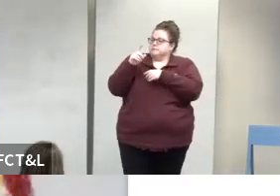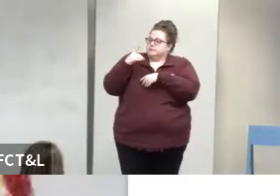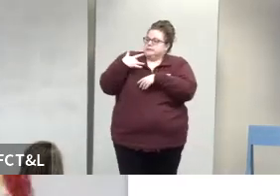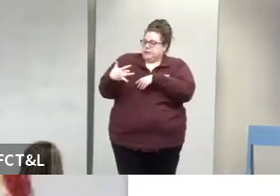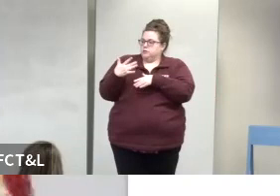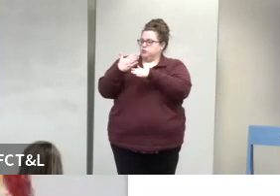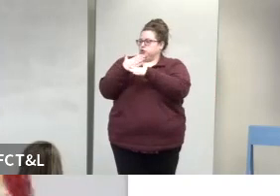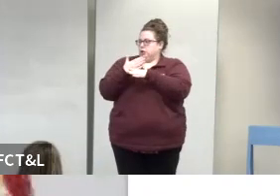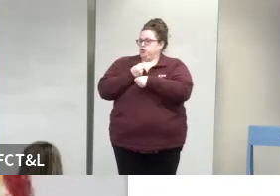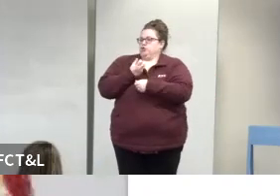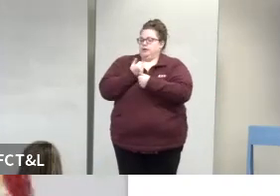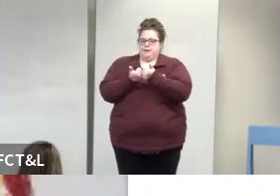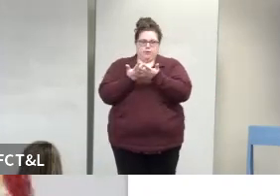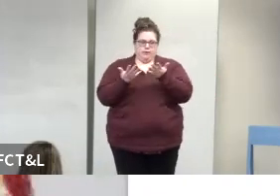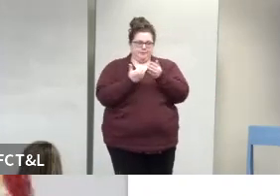culture.